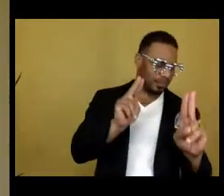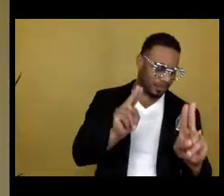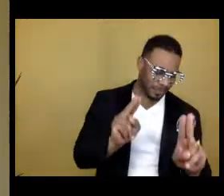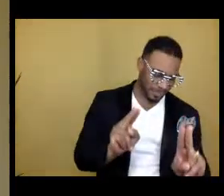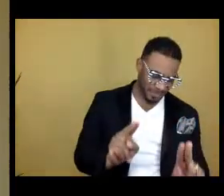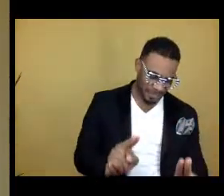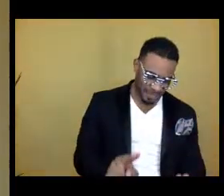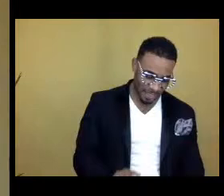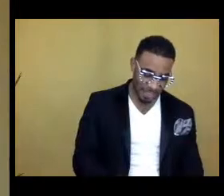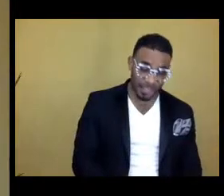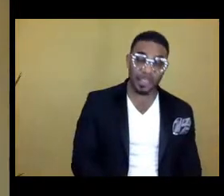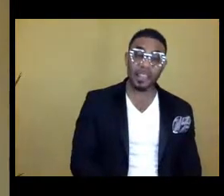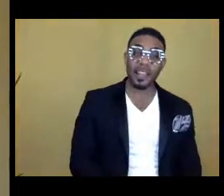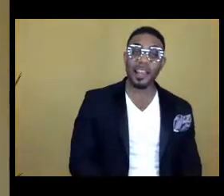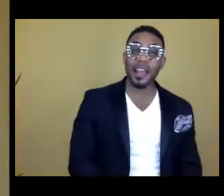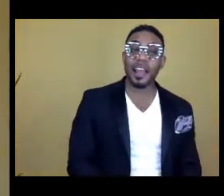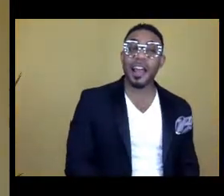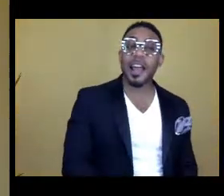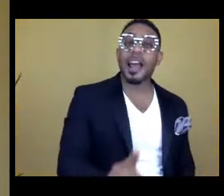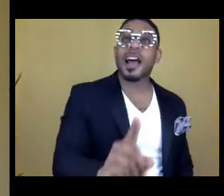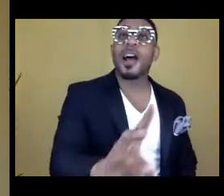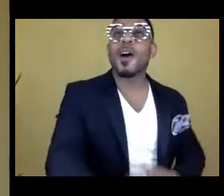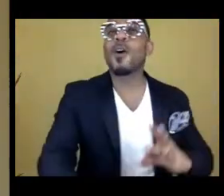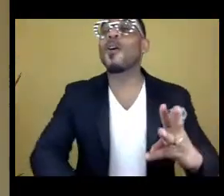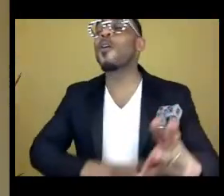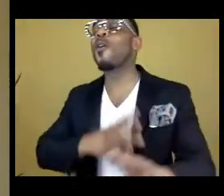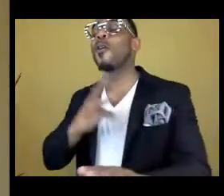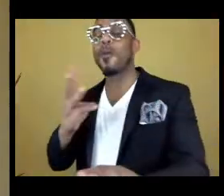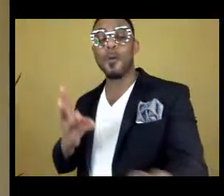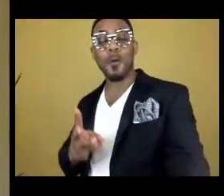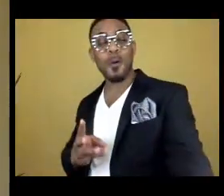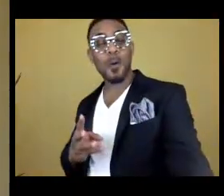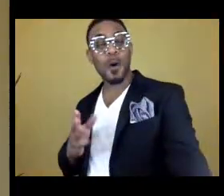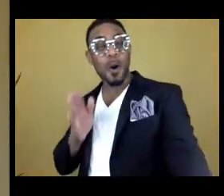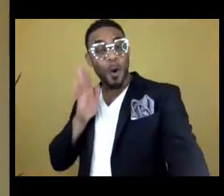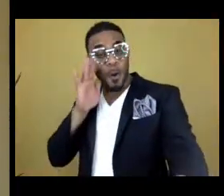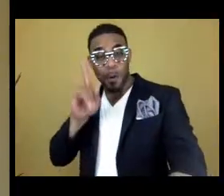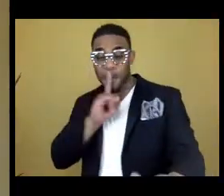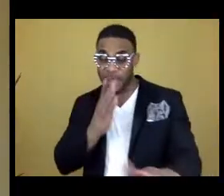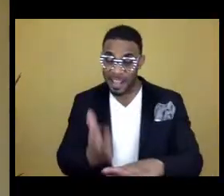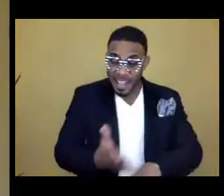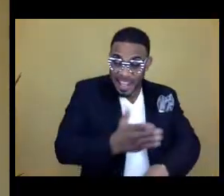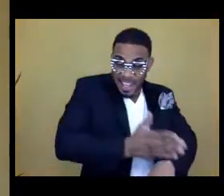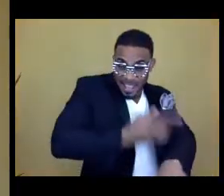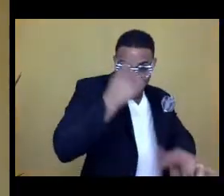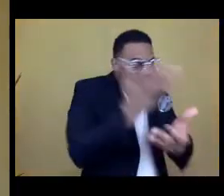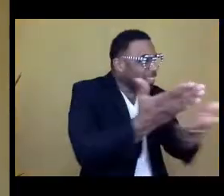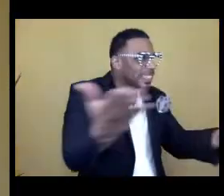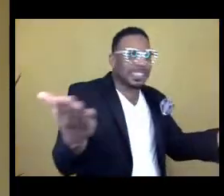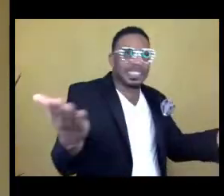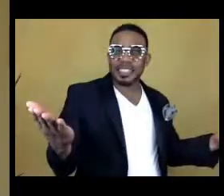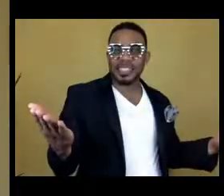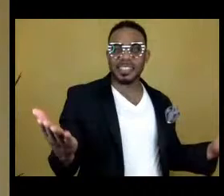rest, and the world will be better for this.